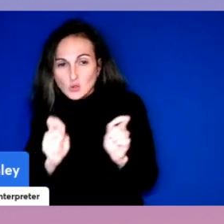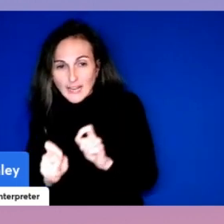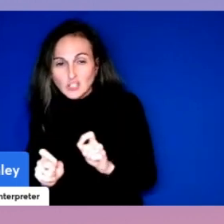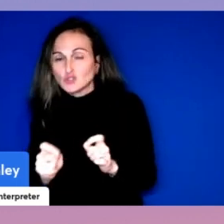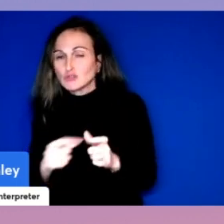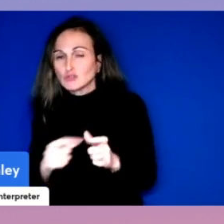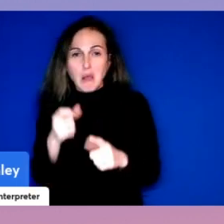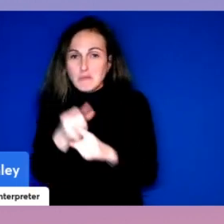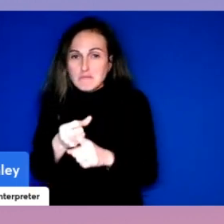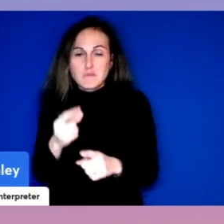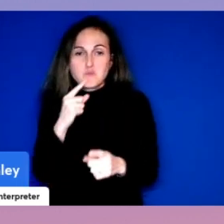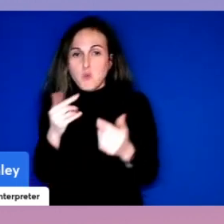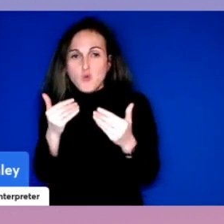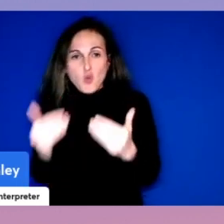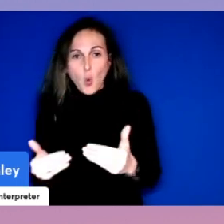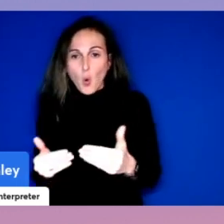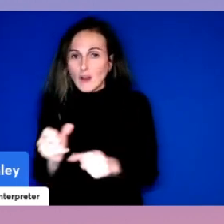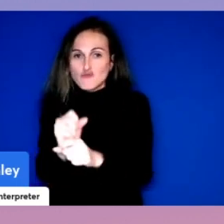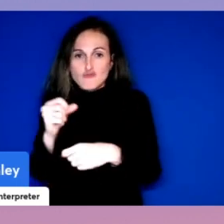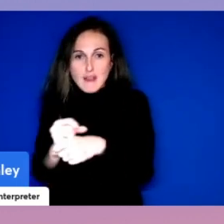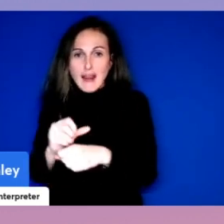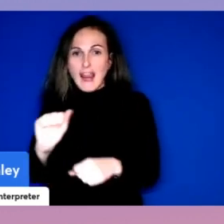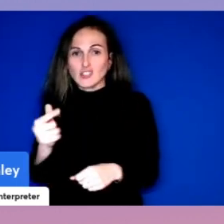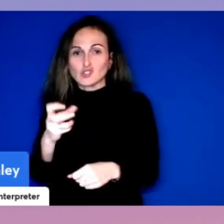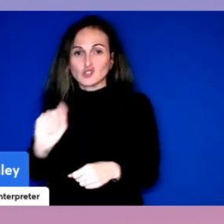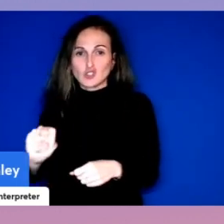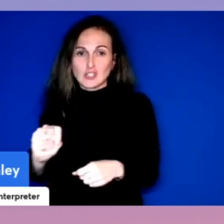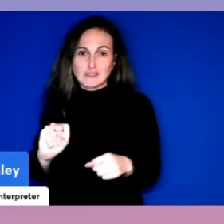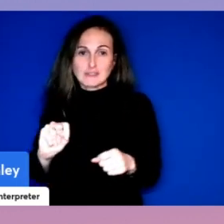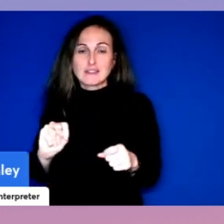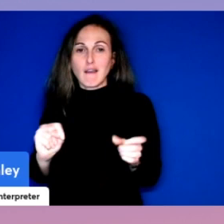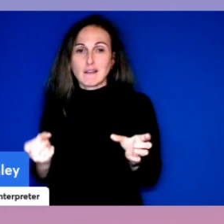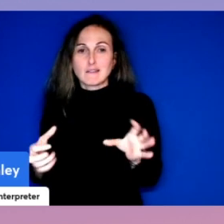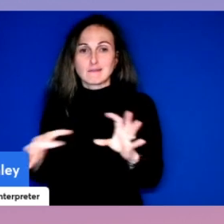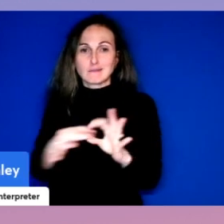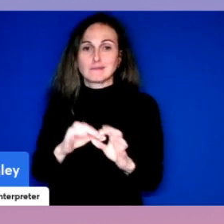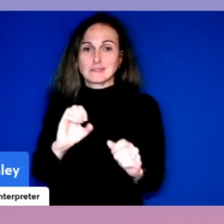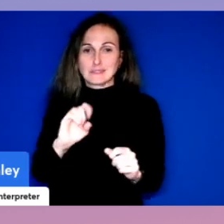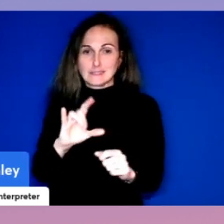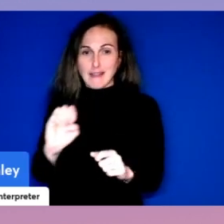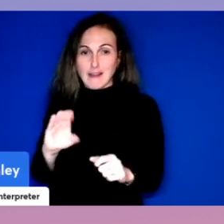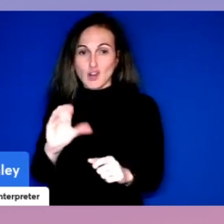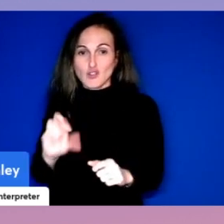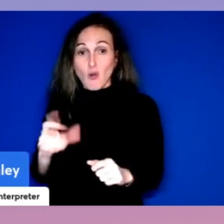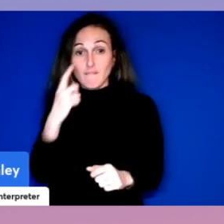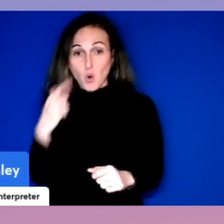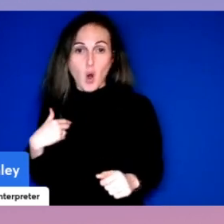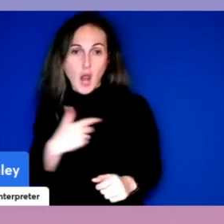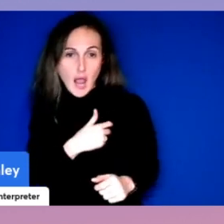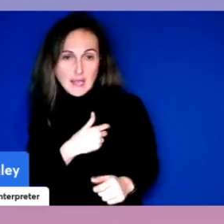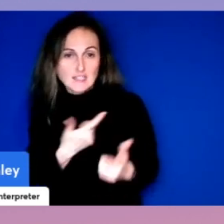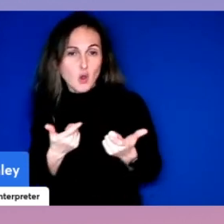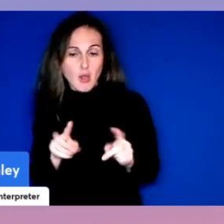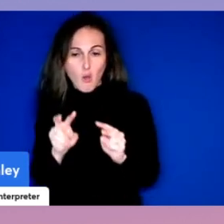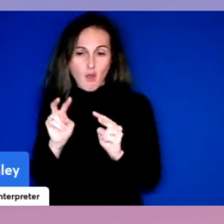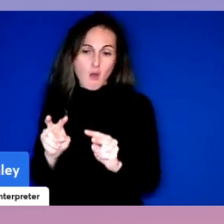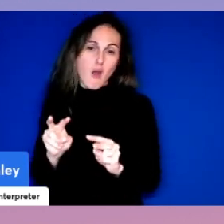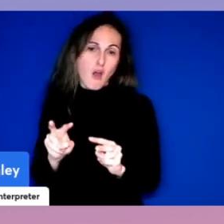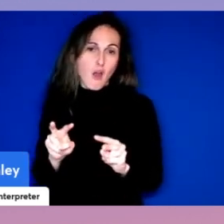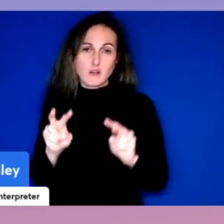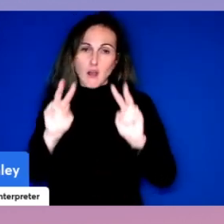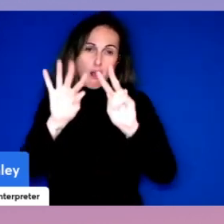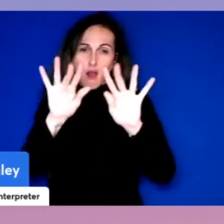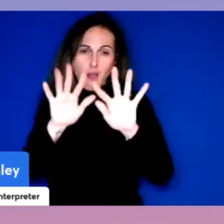creates an agent sidecar for us. So let's watch this until everything is